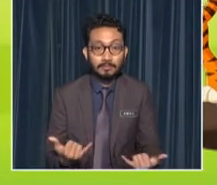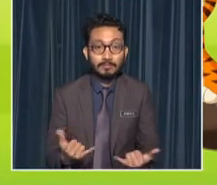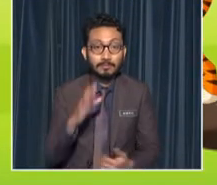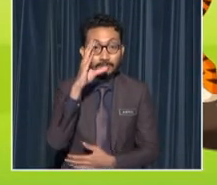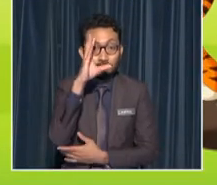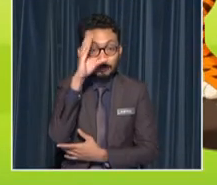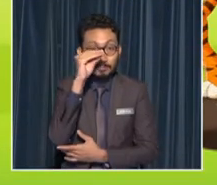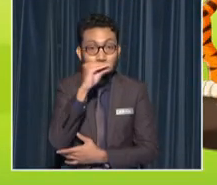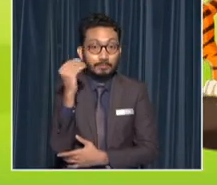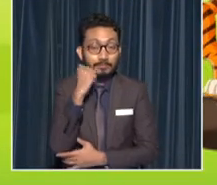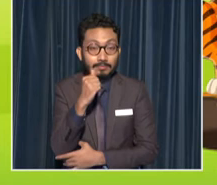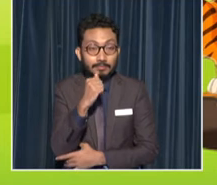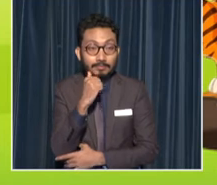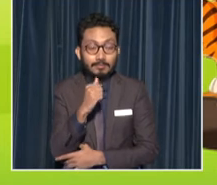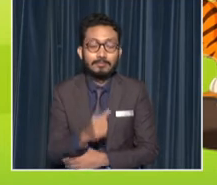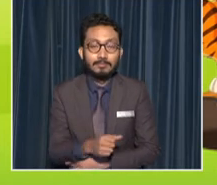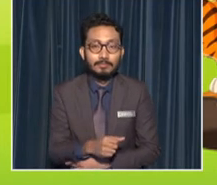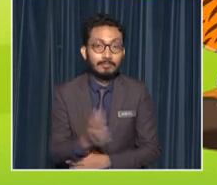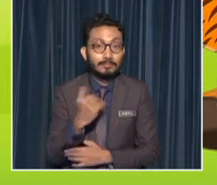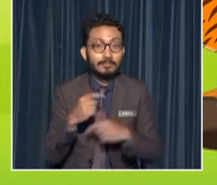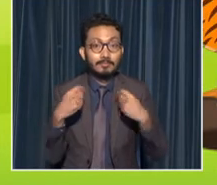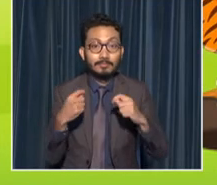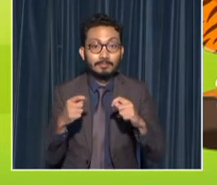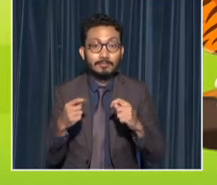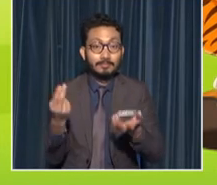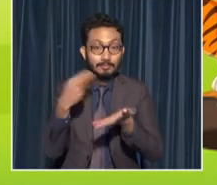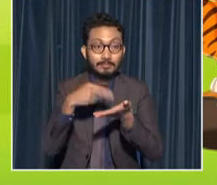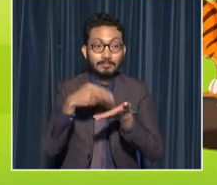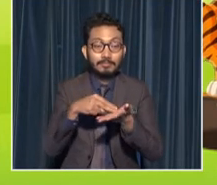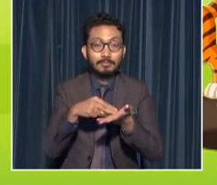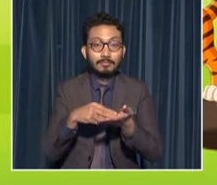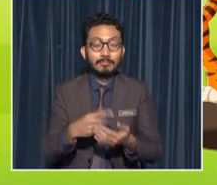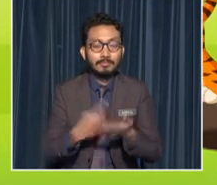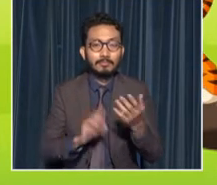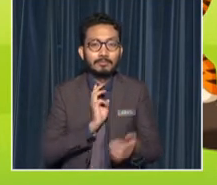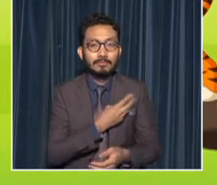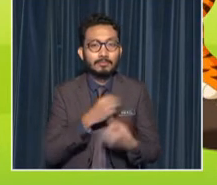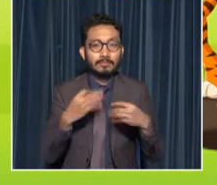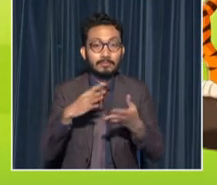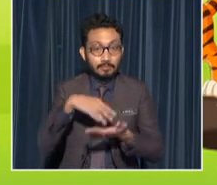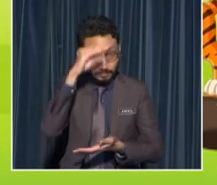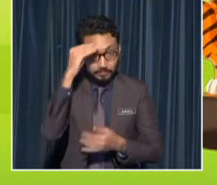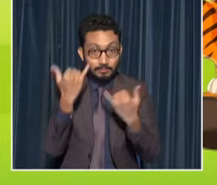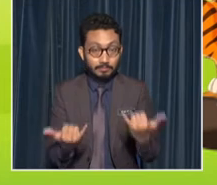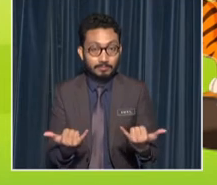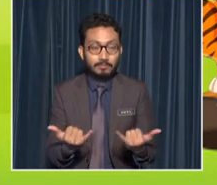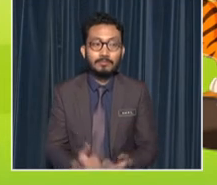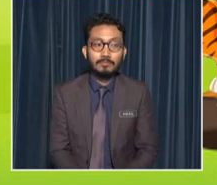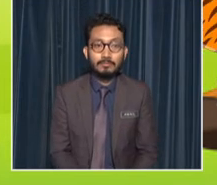Now, boys and girls, let's try to recall what we have learned